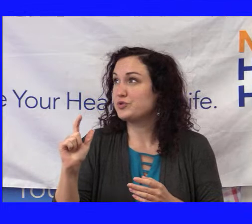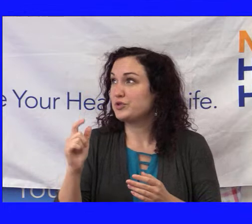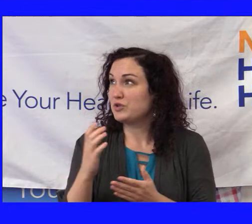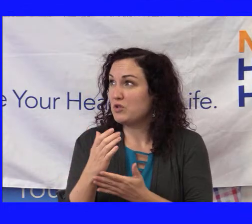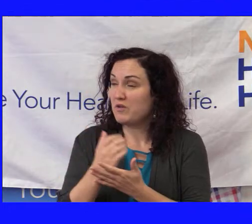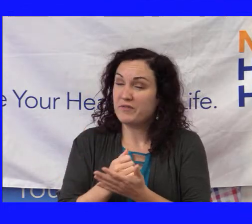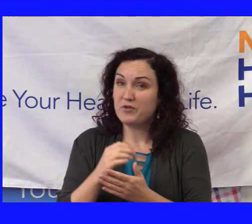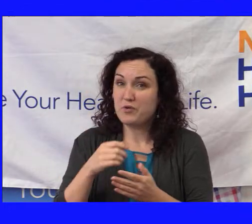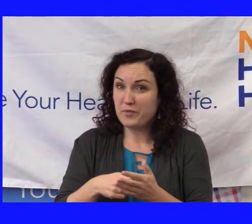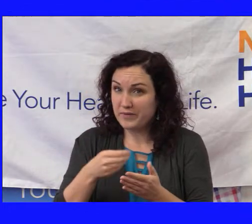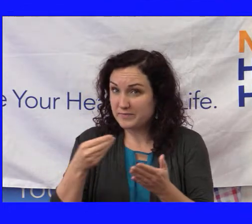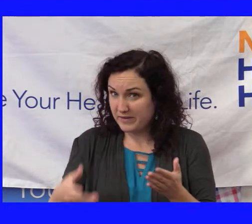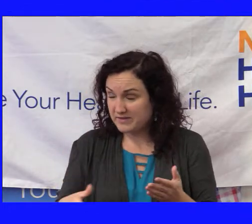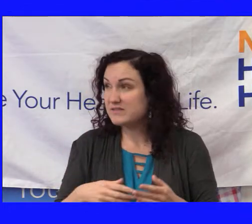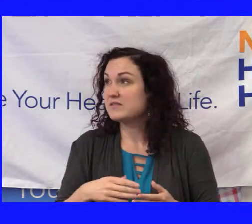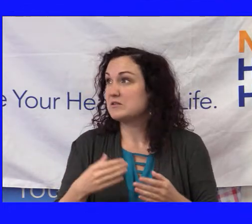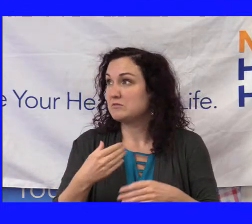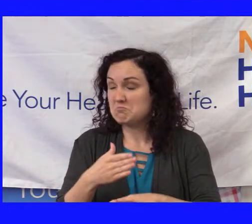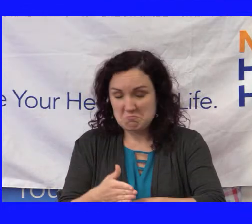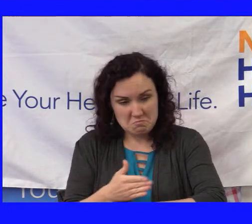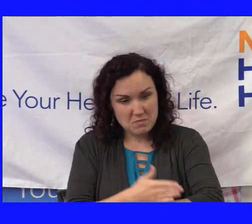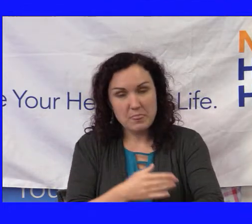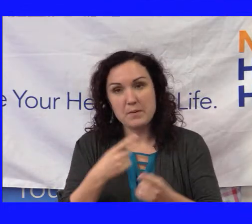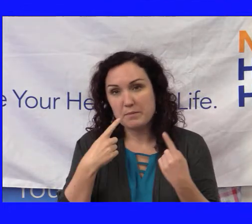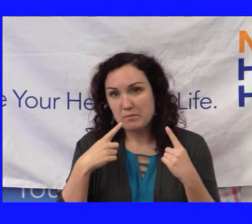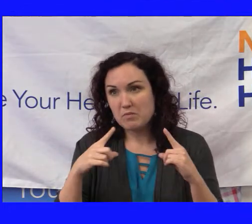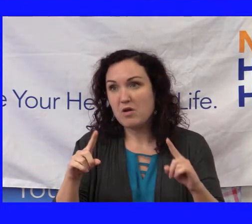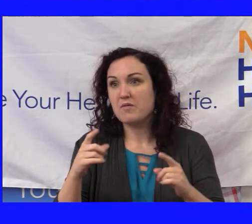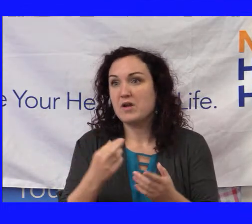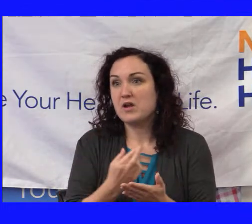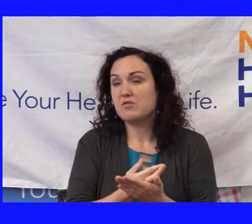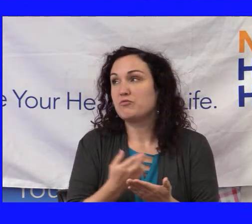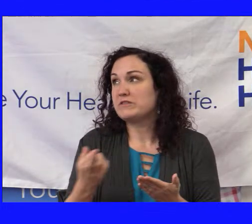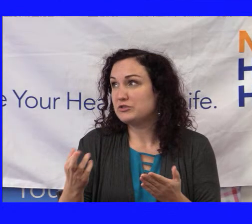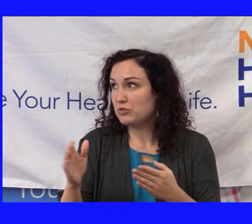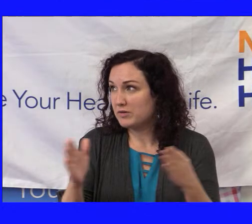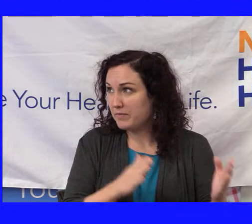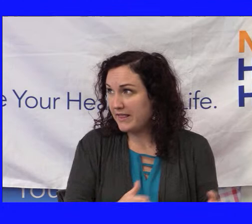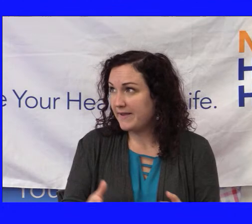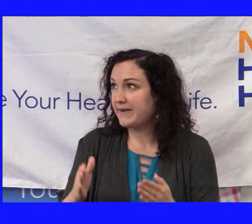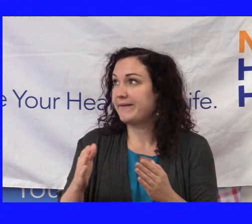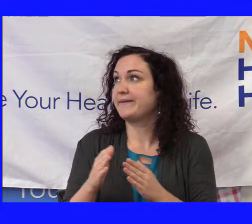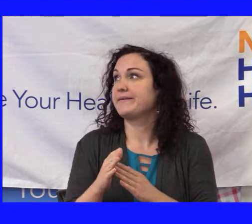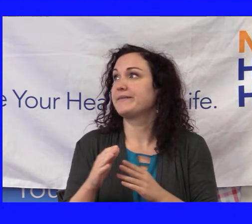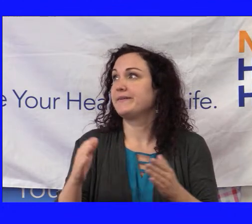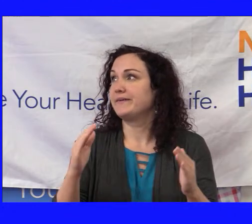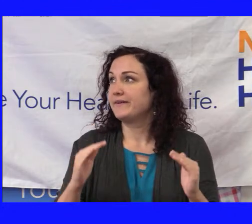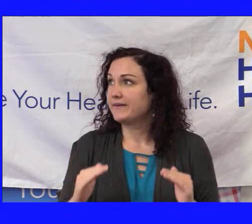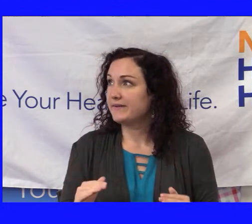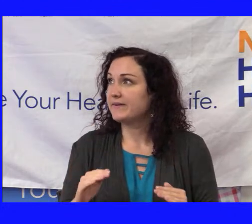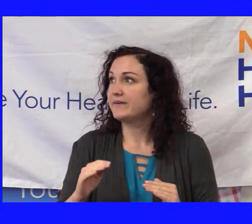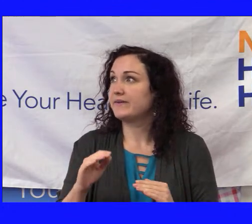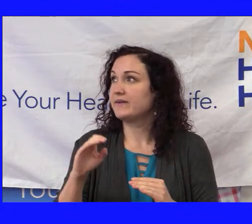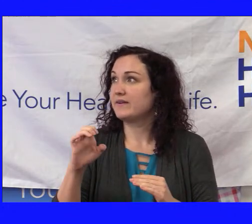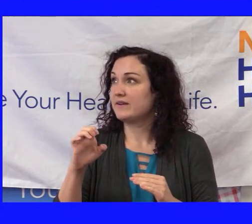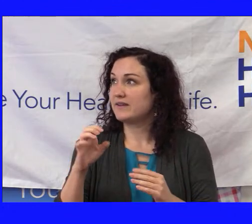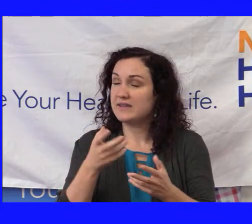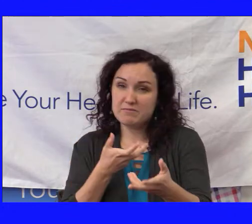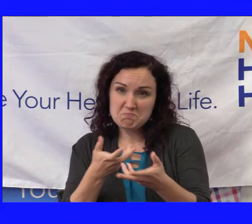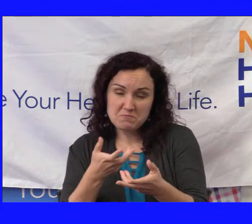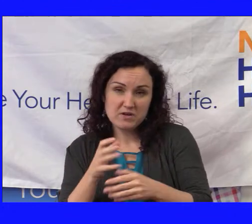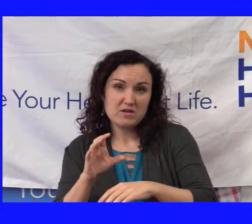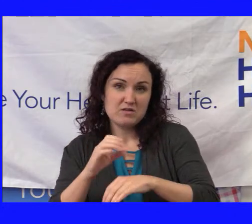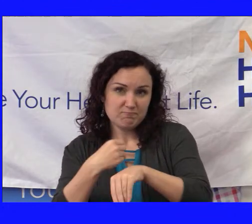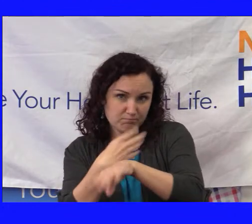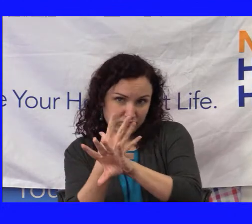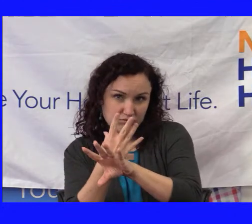is excellent. Continued to make progress on our enterprise resource planning initiative. E-consults have continued to rise,